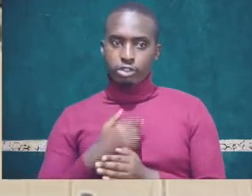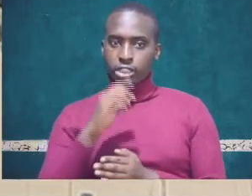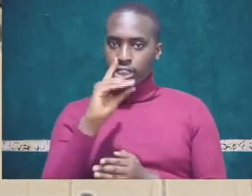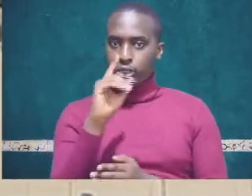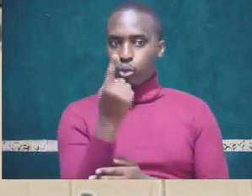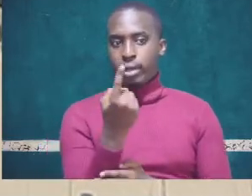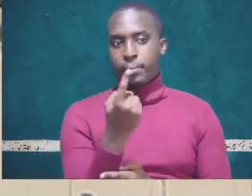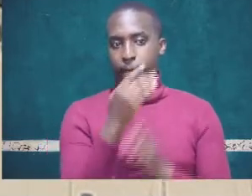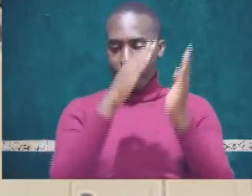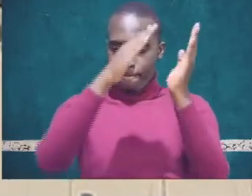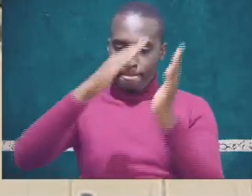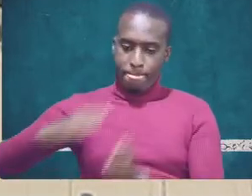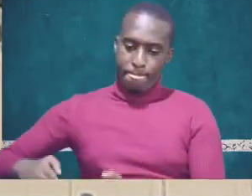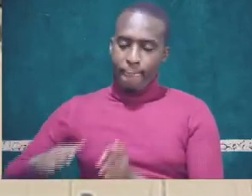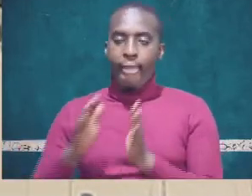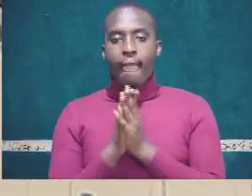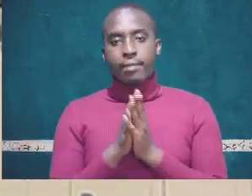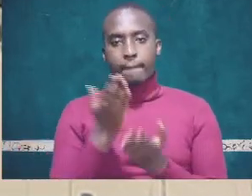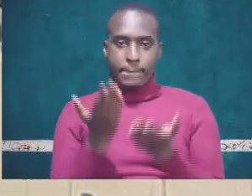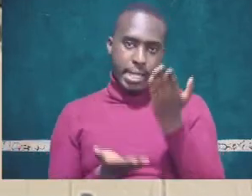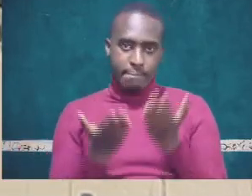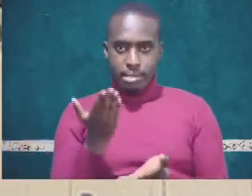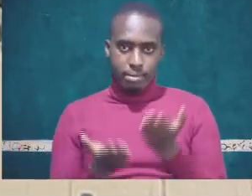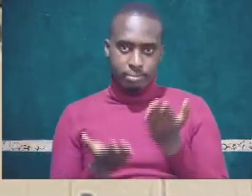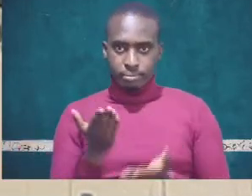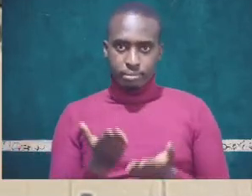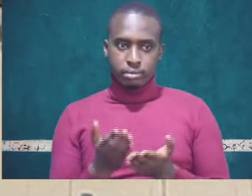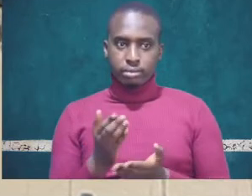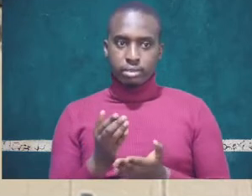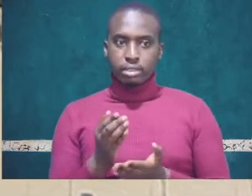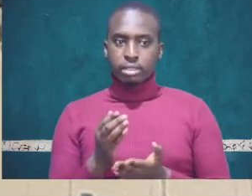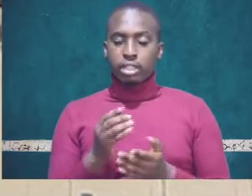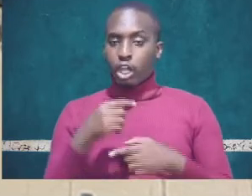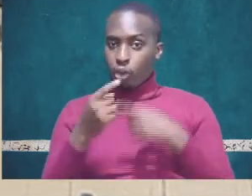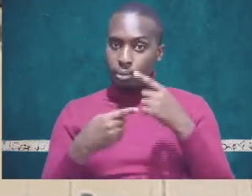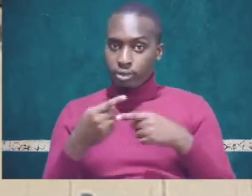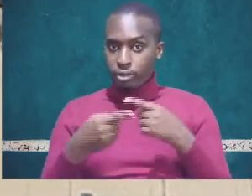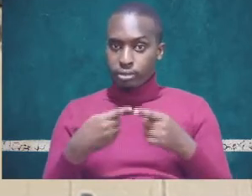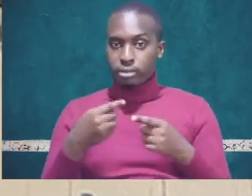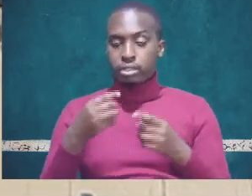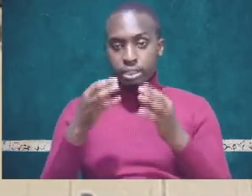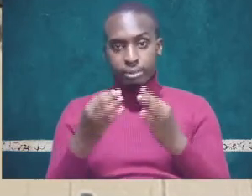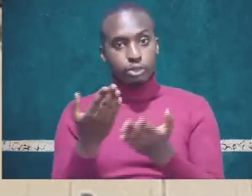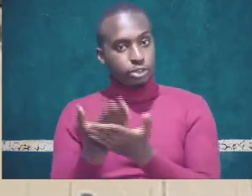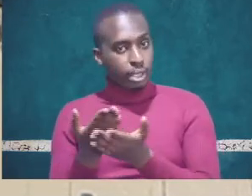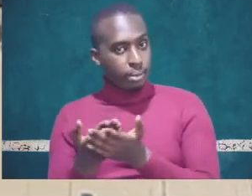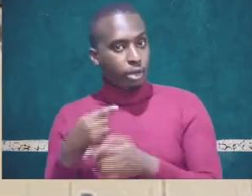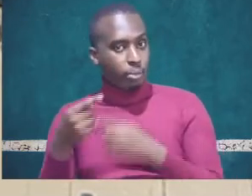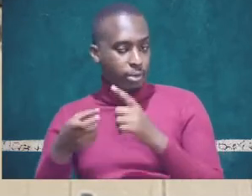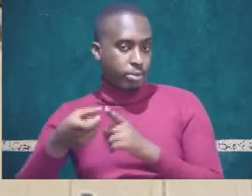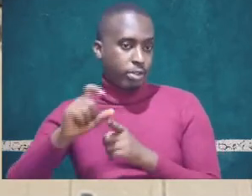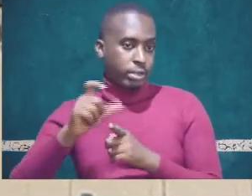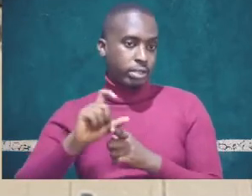D1. And maybe quantity demanded has increased, and it is increasing